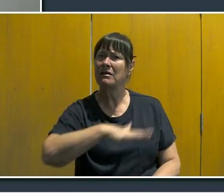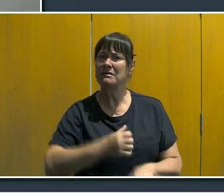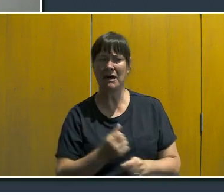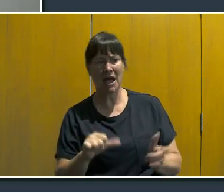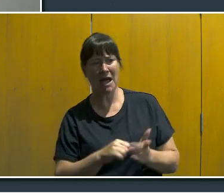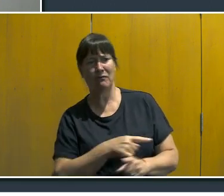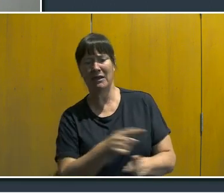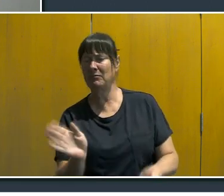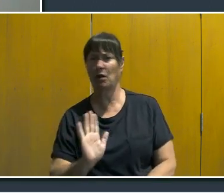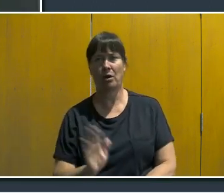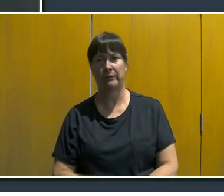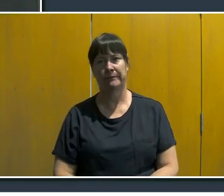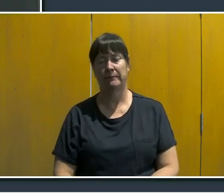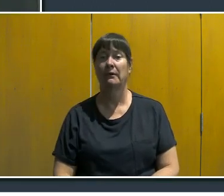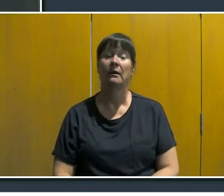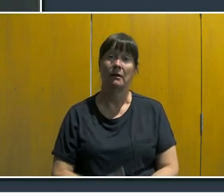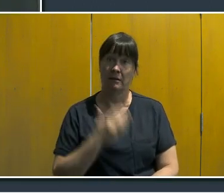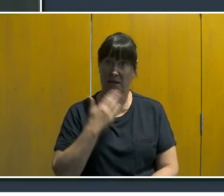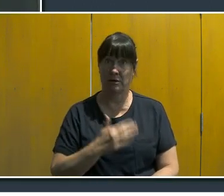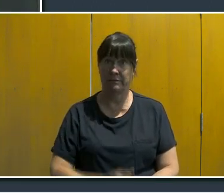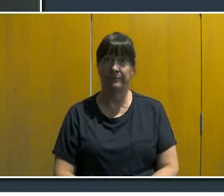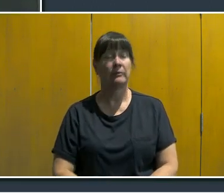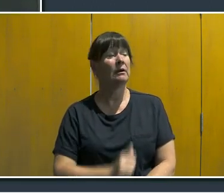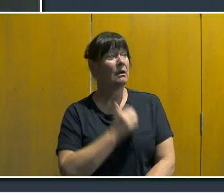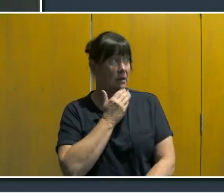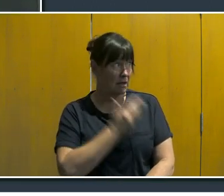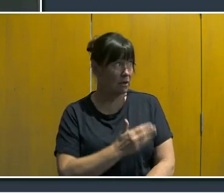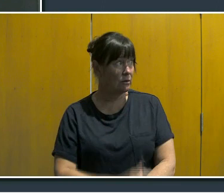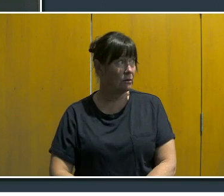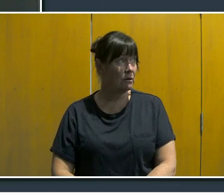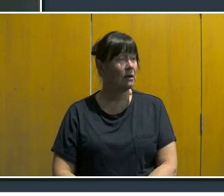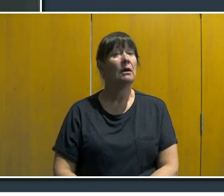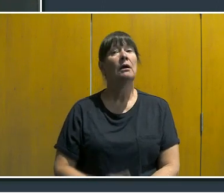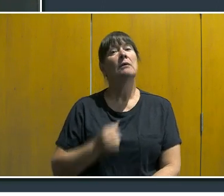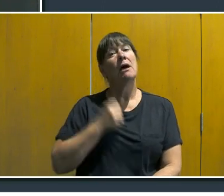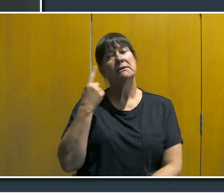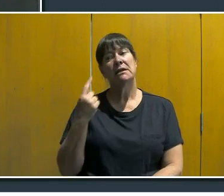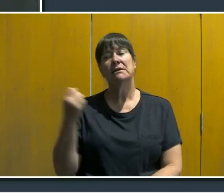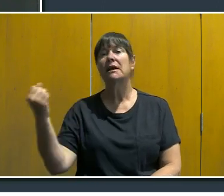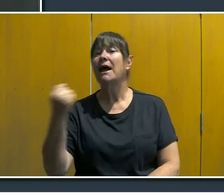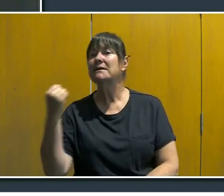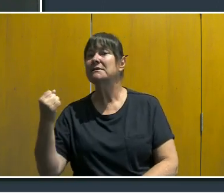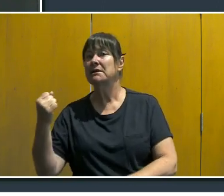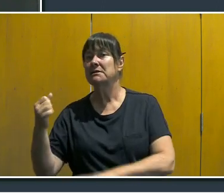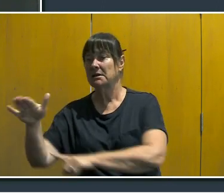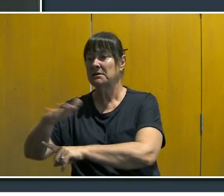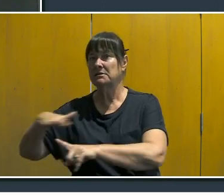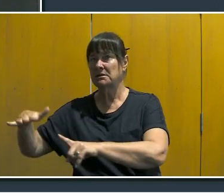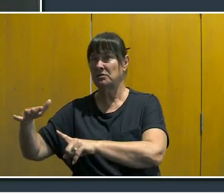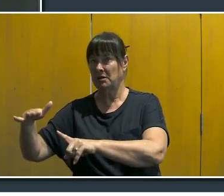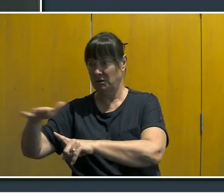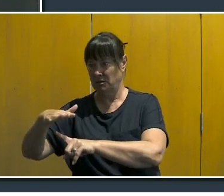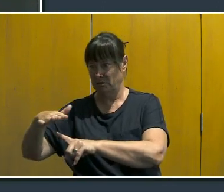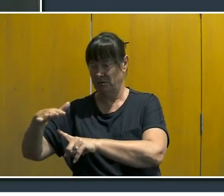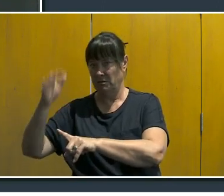Right, thank you. Thank you, James. Also, just my understanding is Hastings District Council actually has 5 different differentials